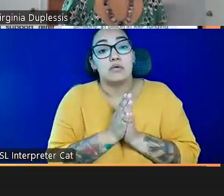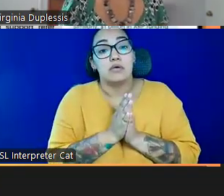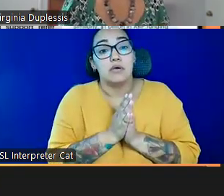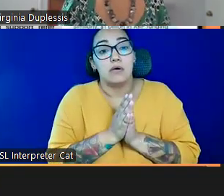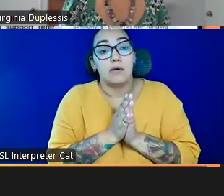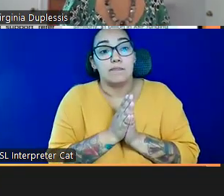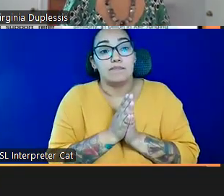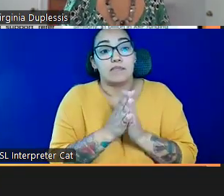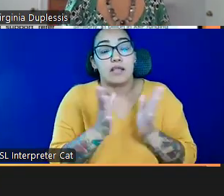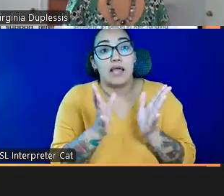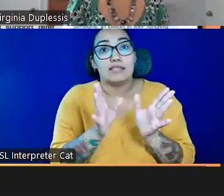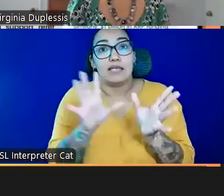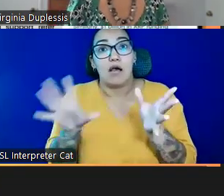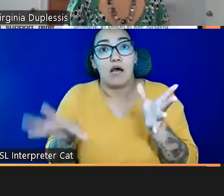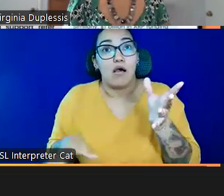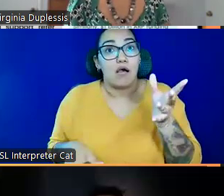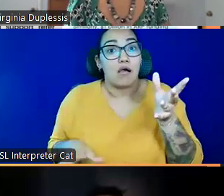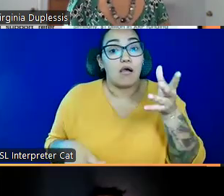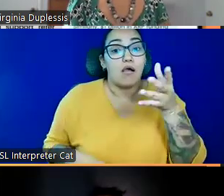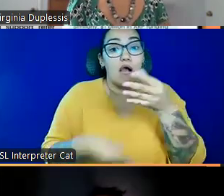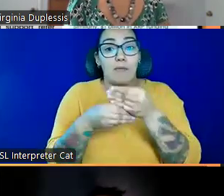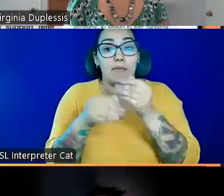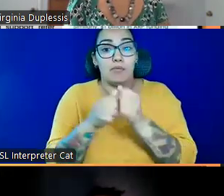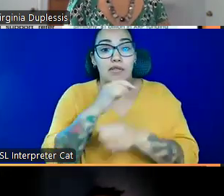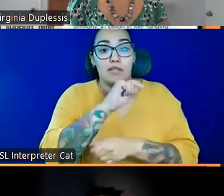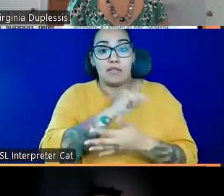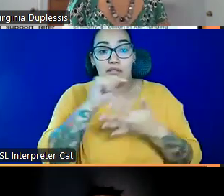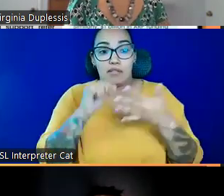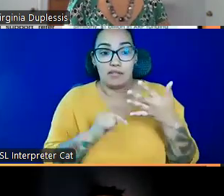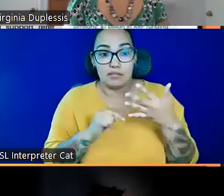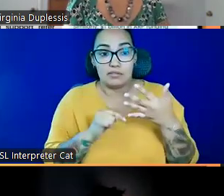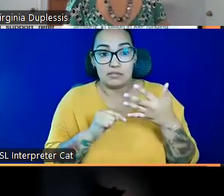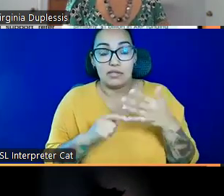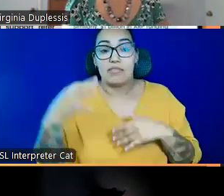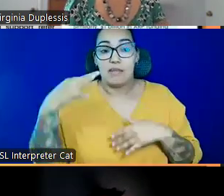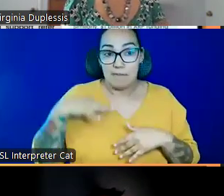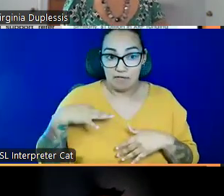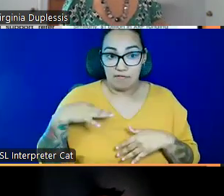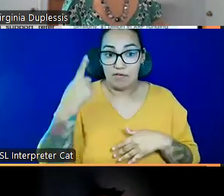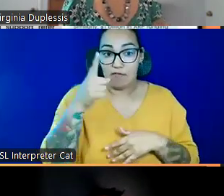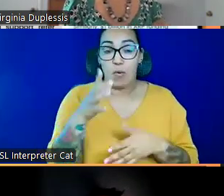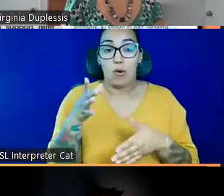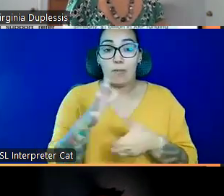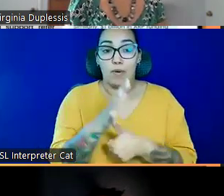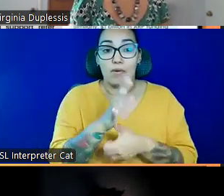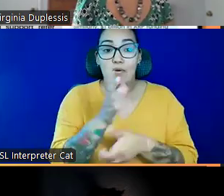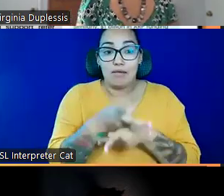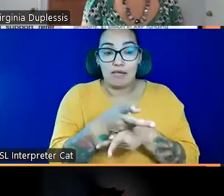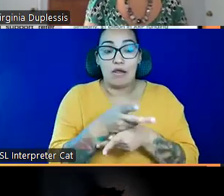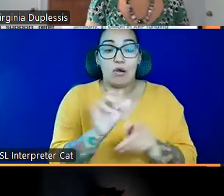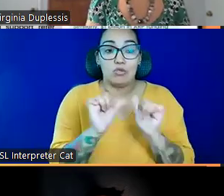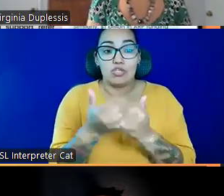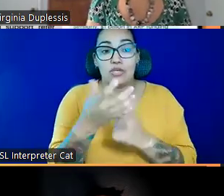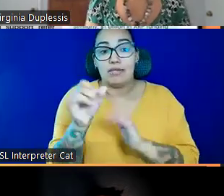as a complement to these points, the benefit of primary care association and